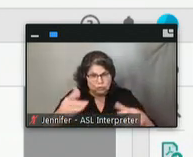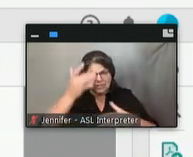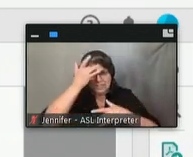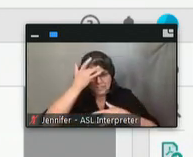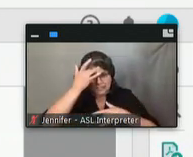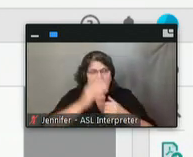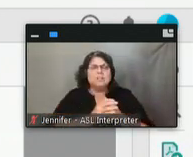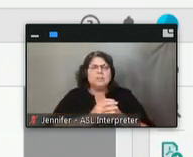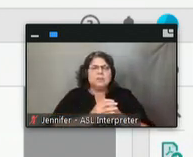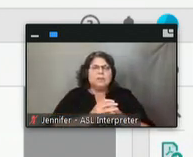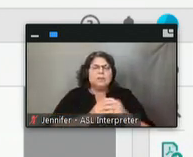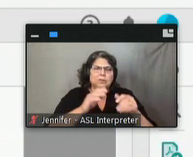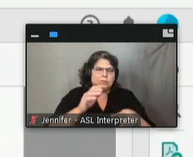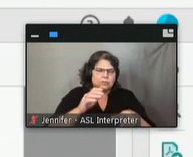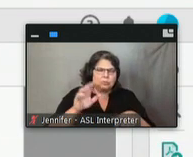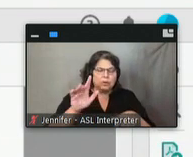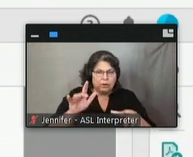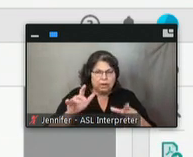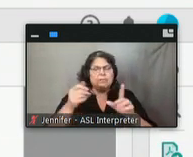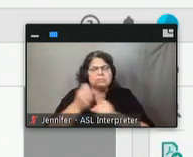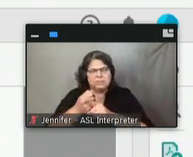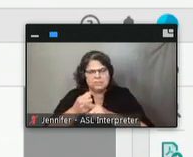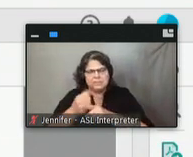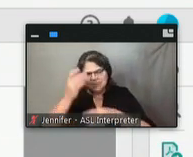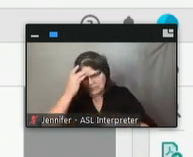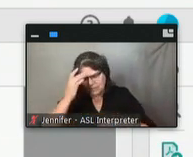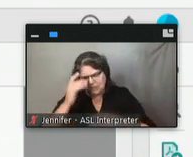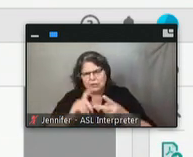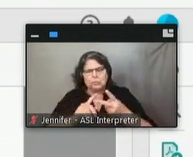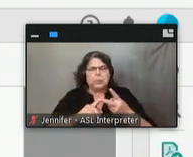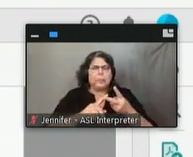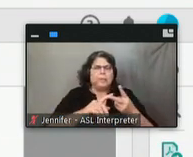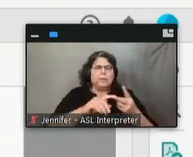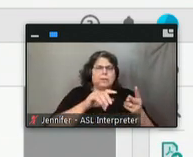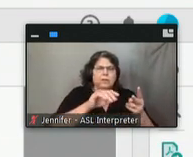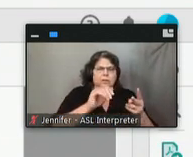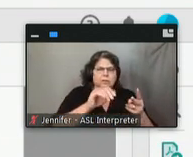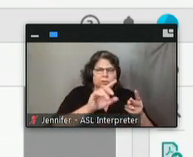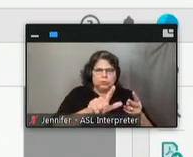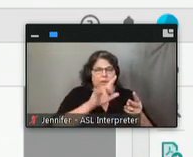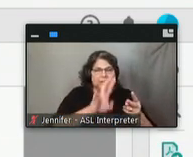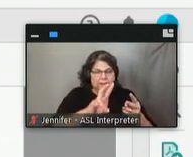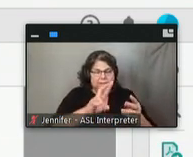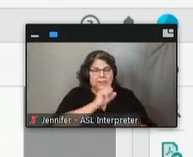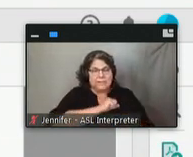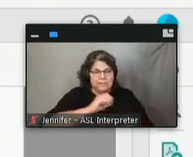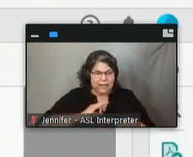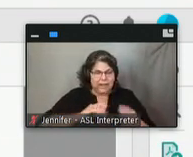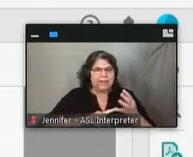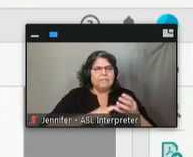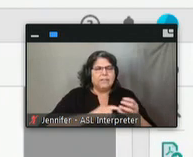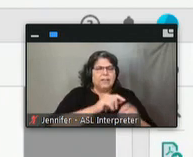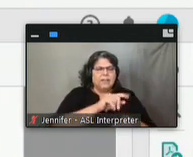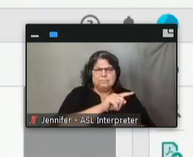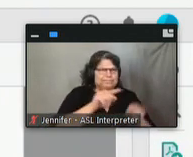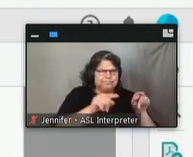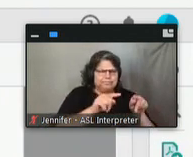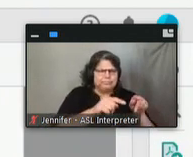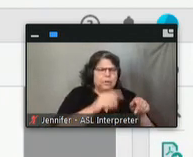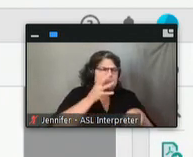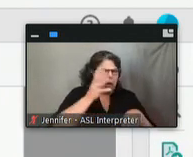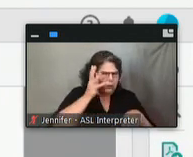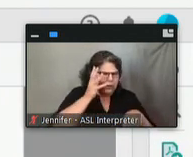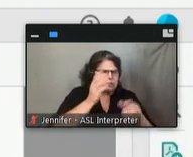in students, 10 have occurred in staff, and 27 in parents or siblings. You can see here there's been